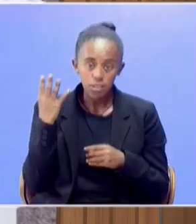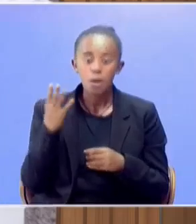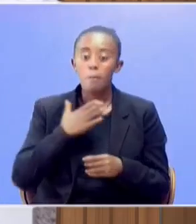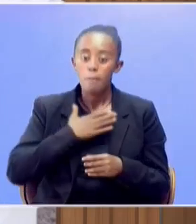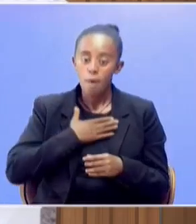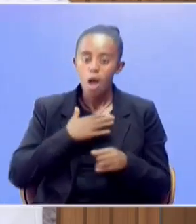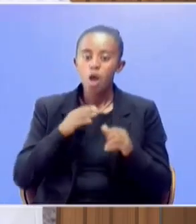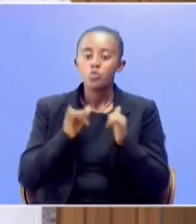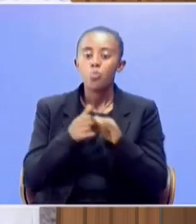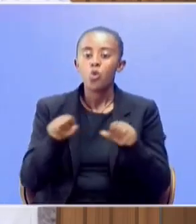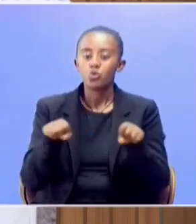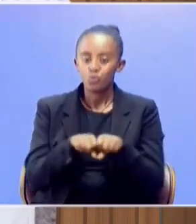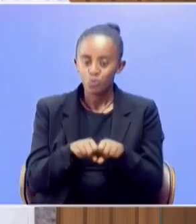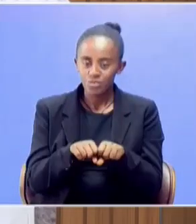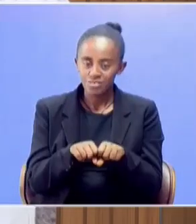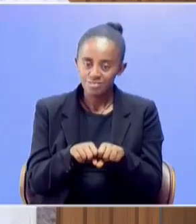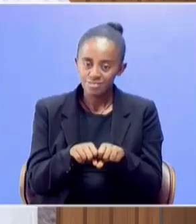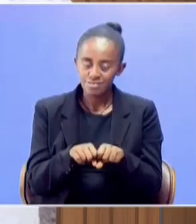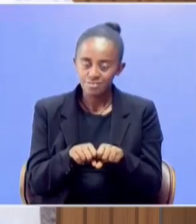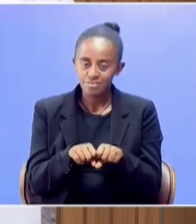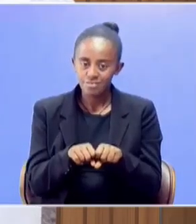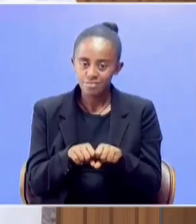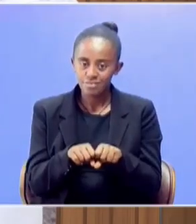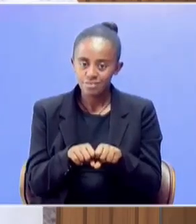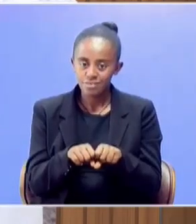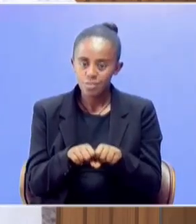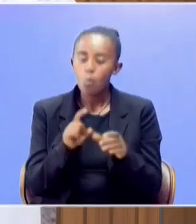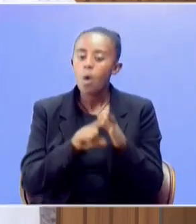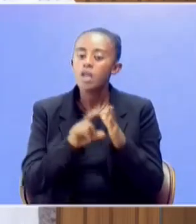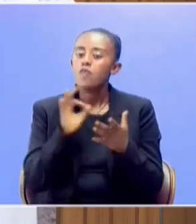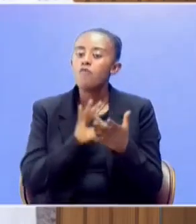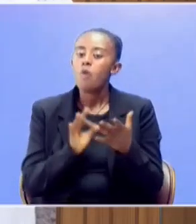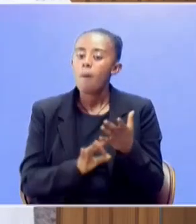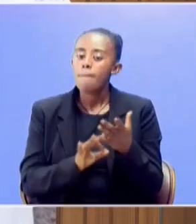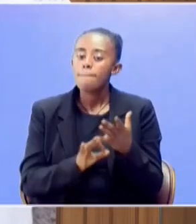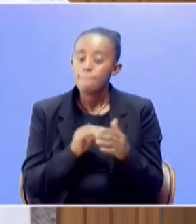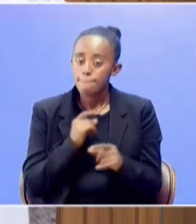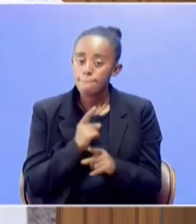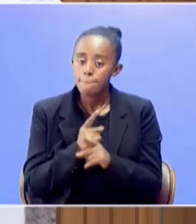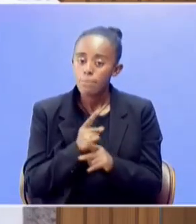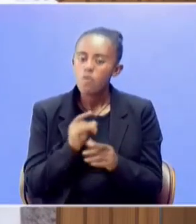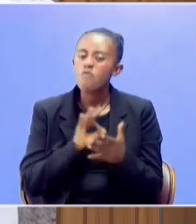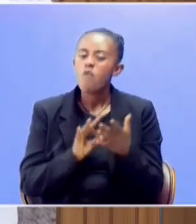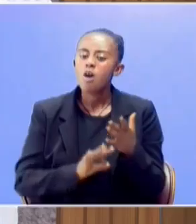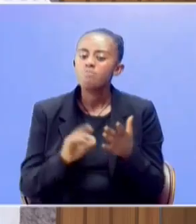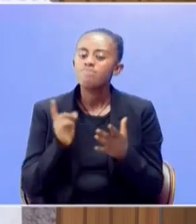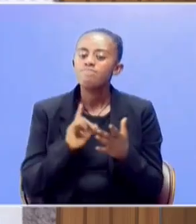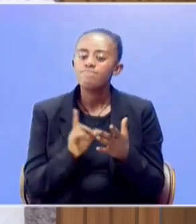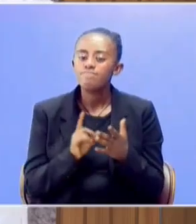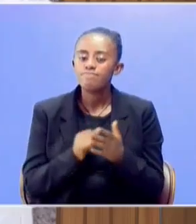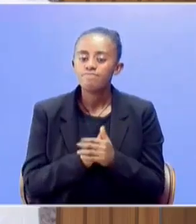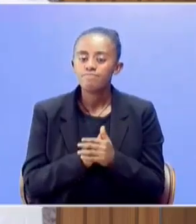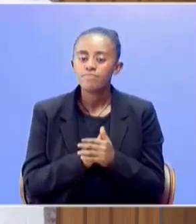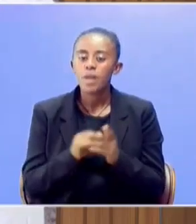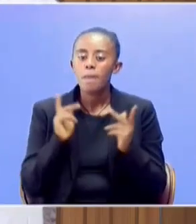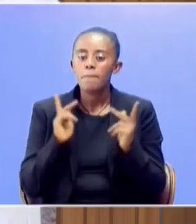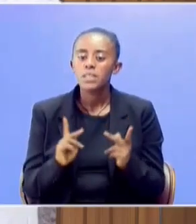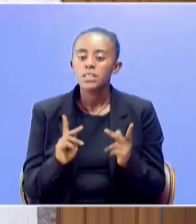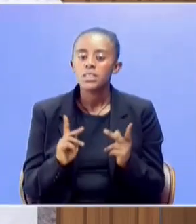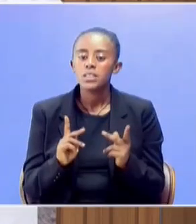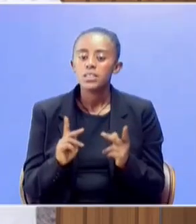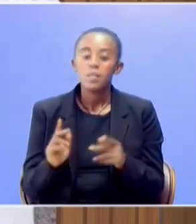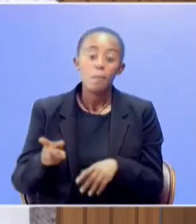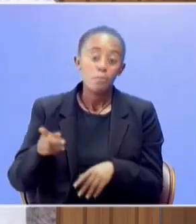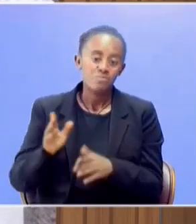my sports shoes. What is the form? What is the form of